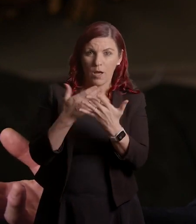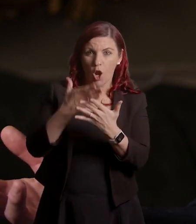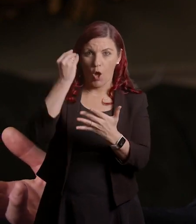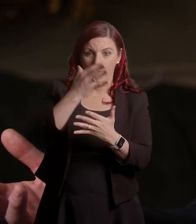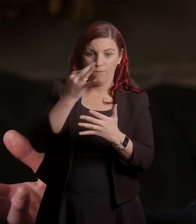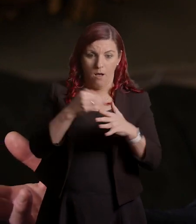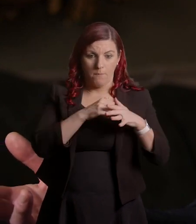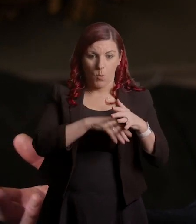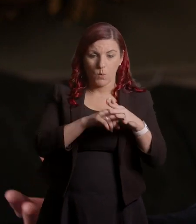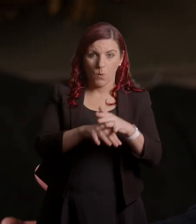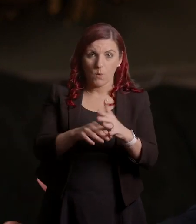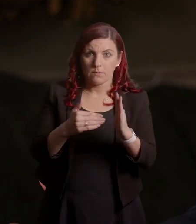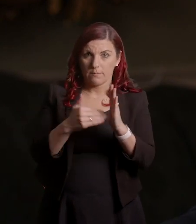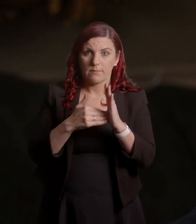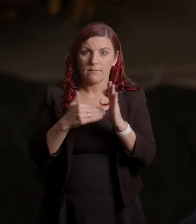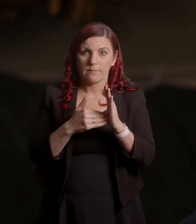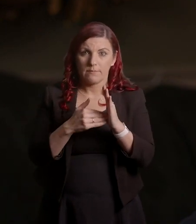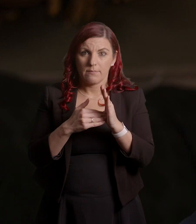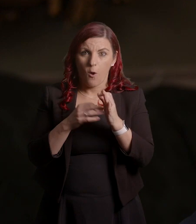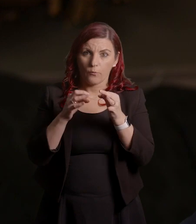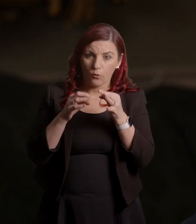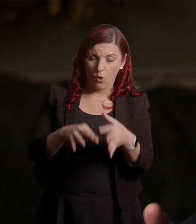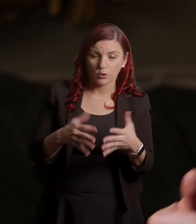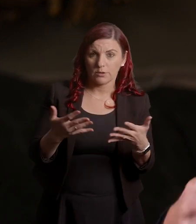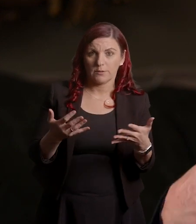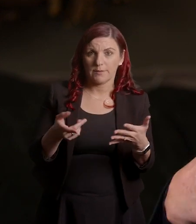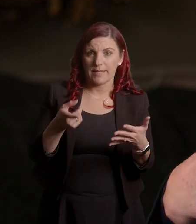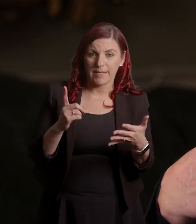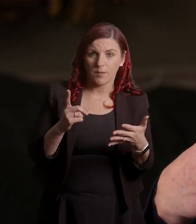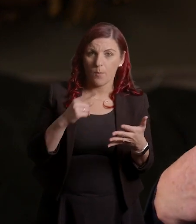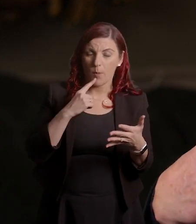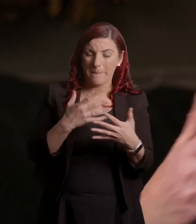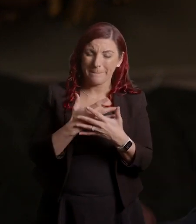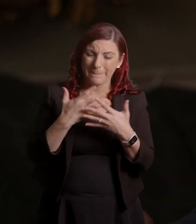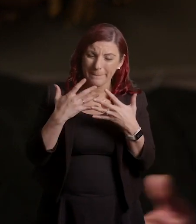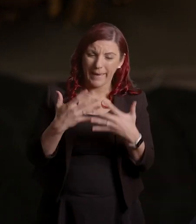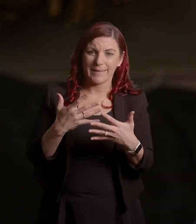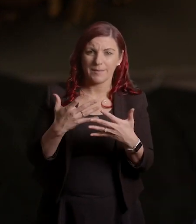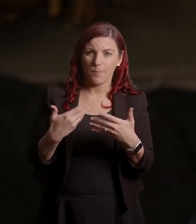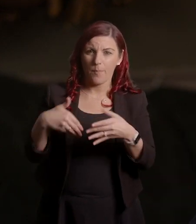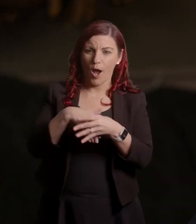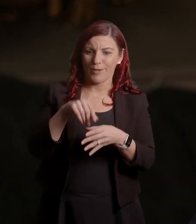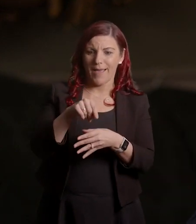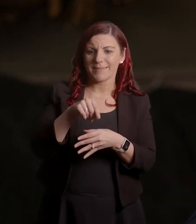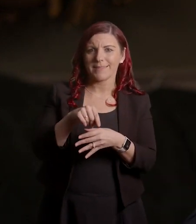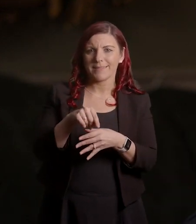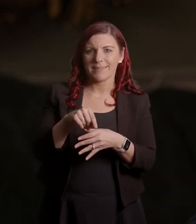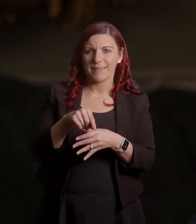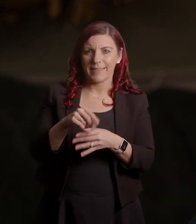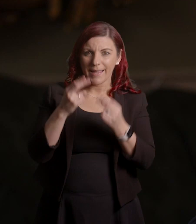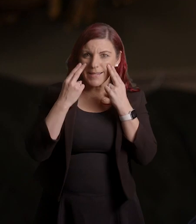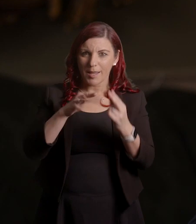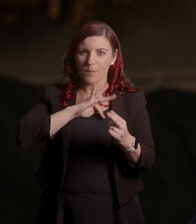they learnt from the previous defeats, and the biggest thing that they had